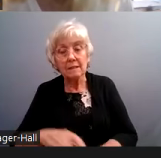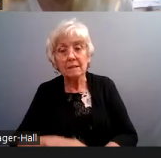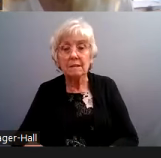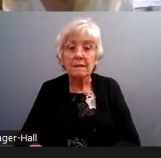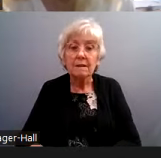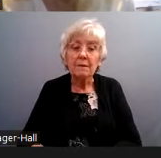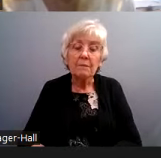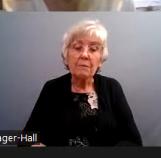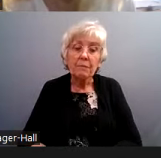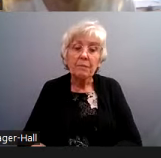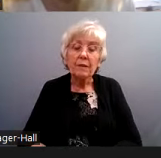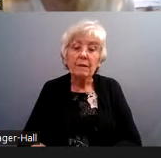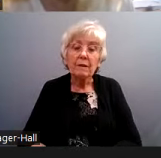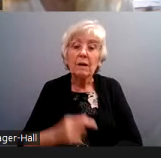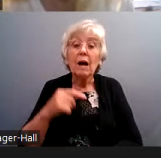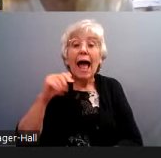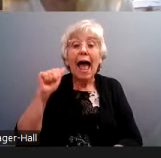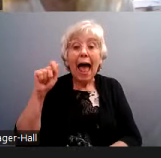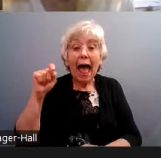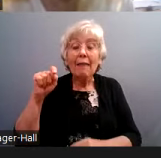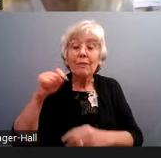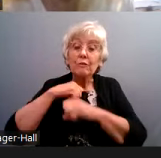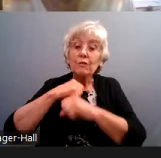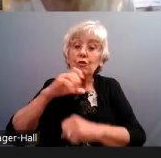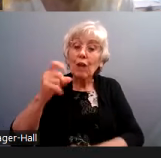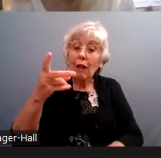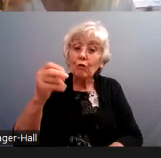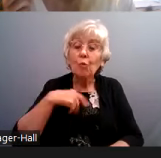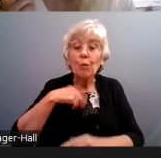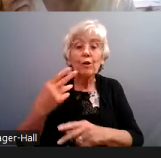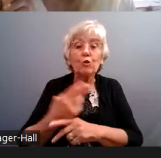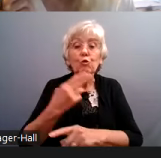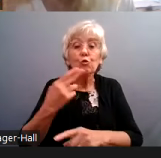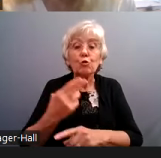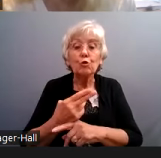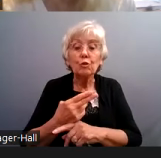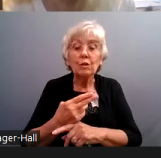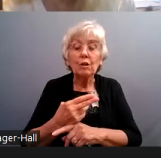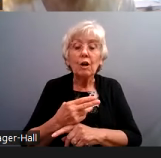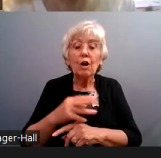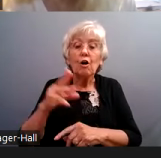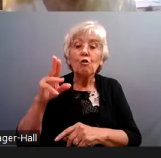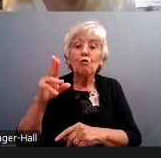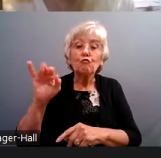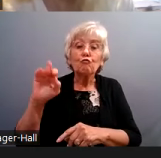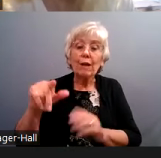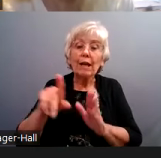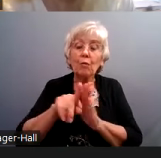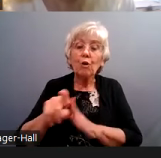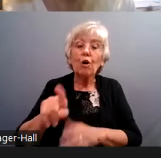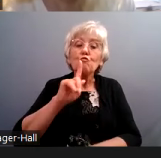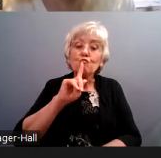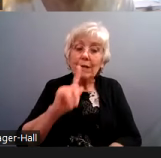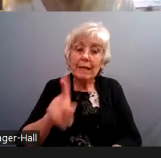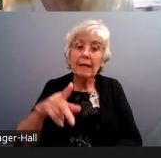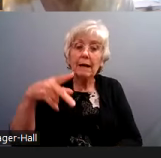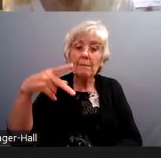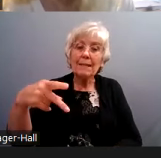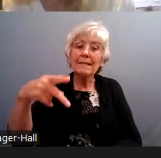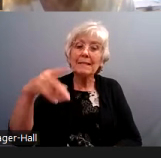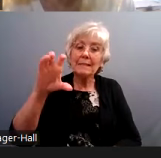there's what we use at the shelter are ringworm. It's called a ringworm real PCR assay, or we'll call